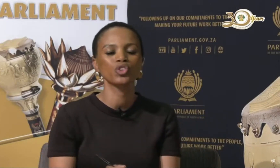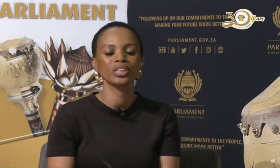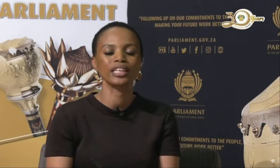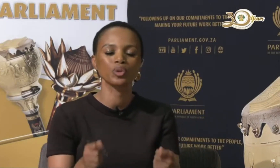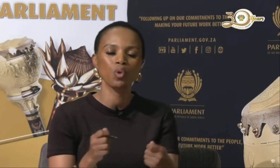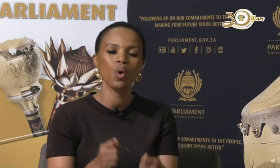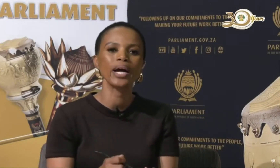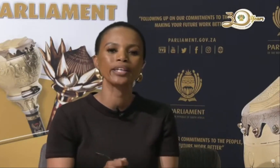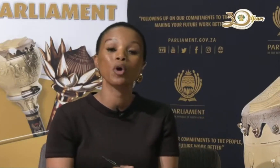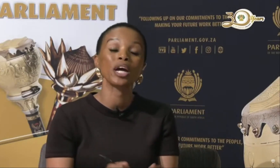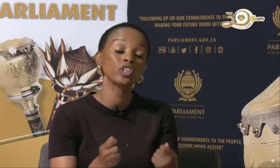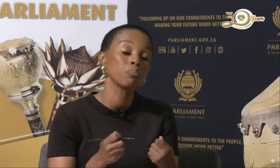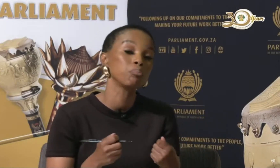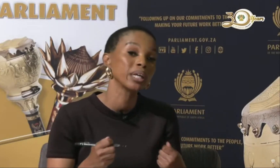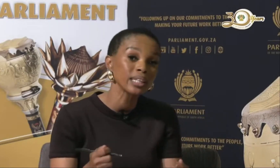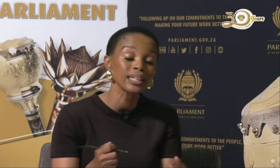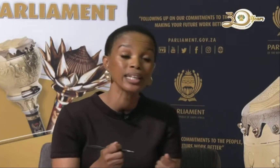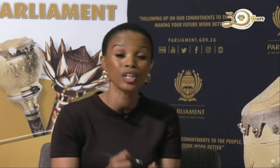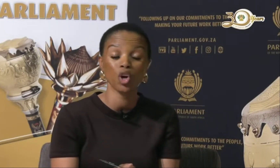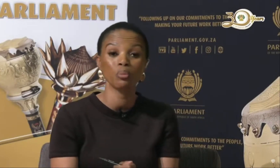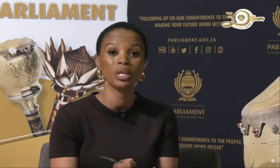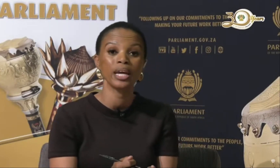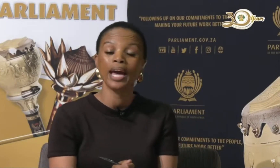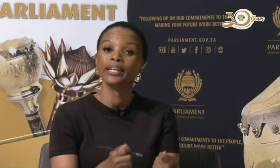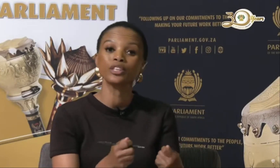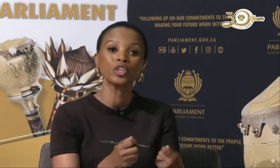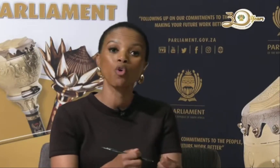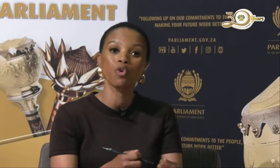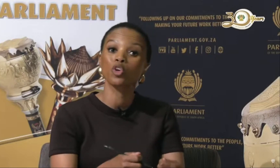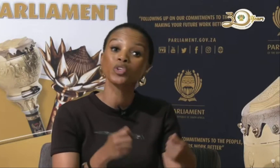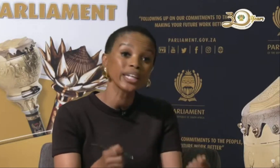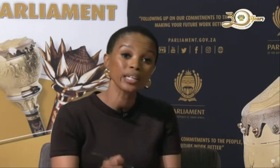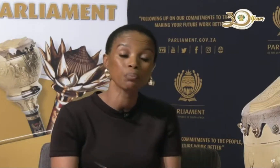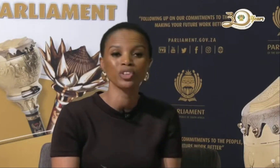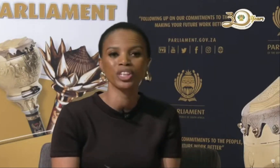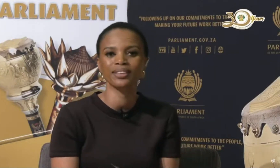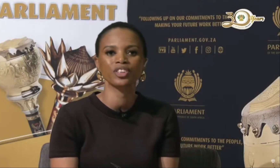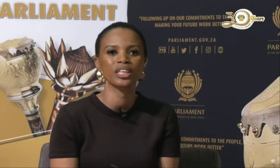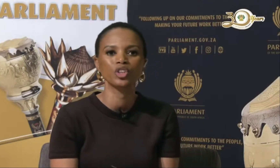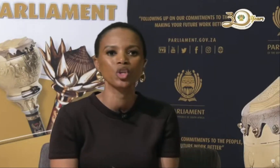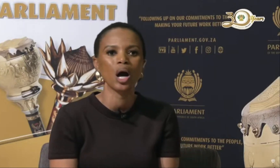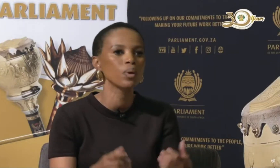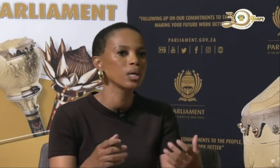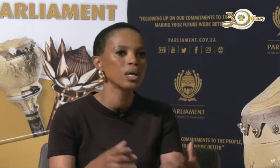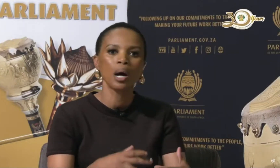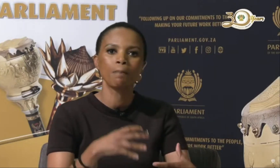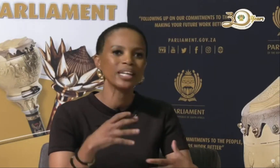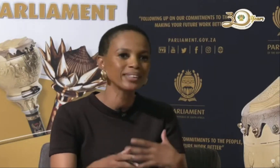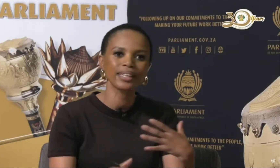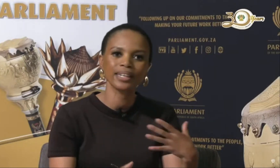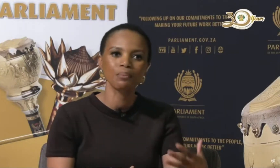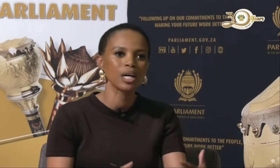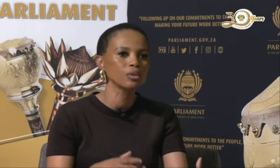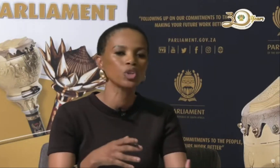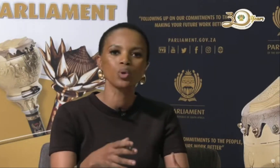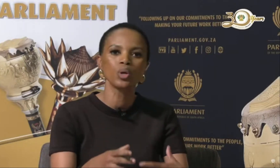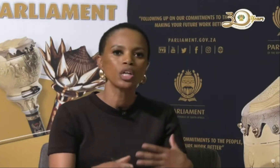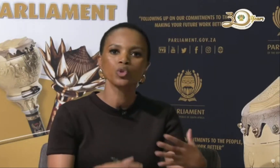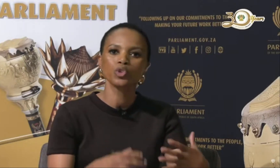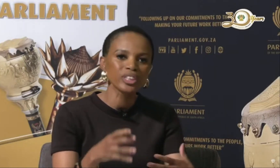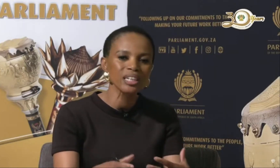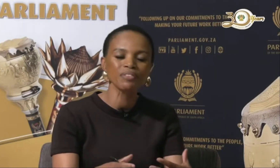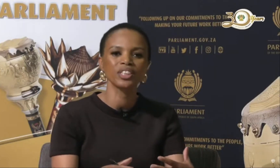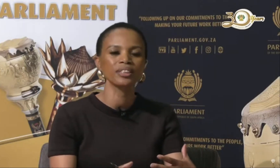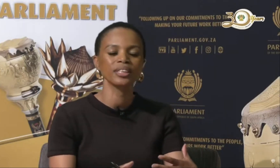resources that is required for actually building the economy, and, for critical projects such as, our basic,